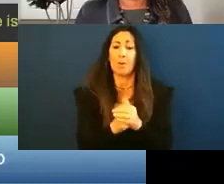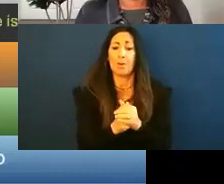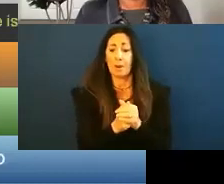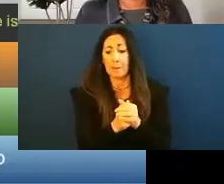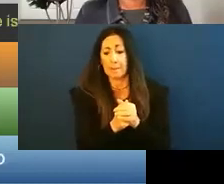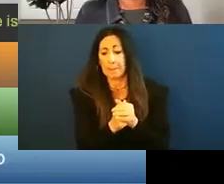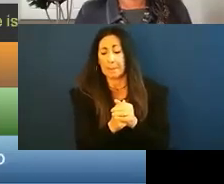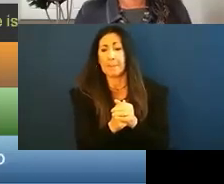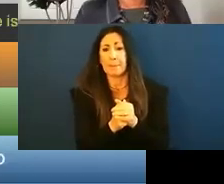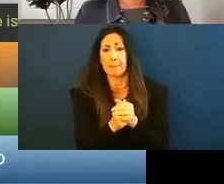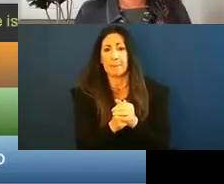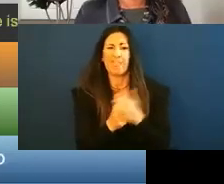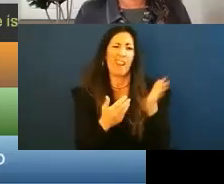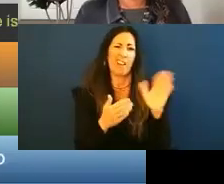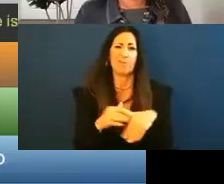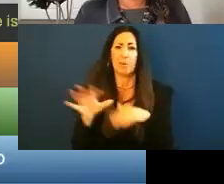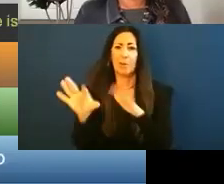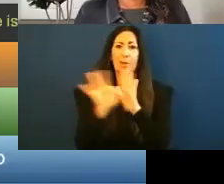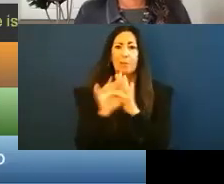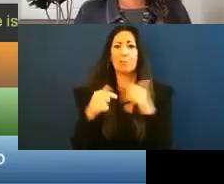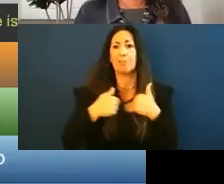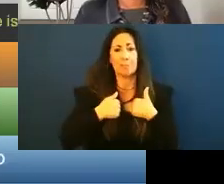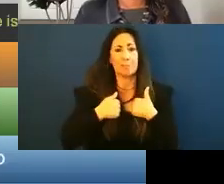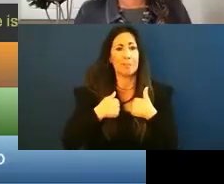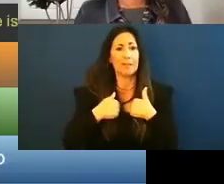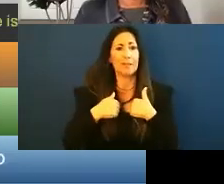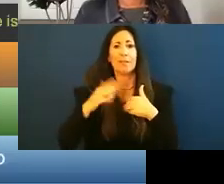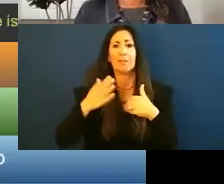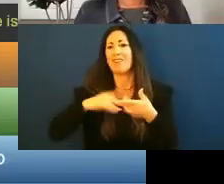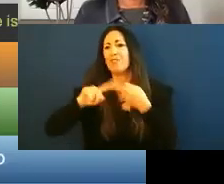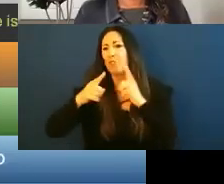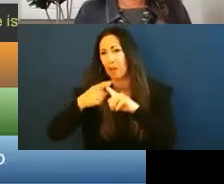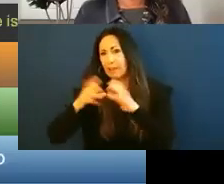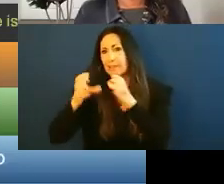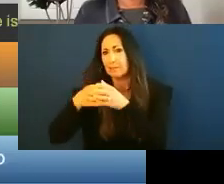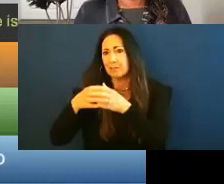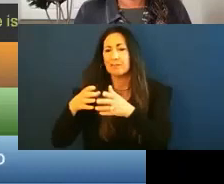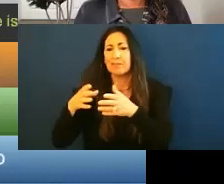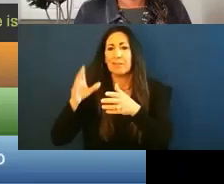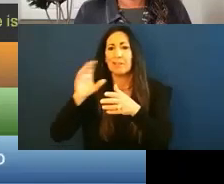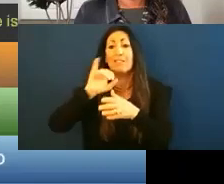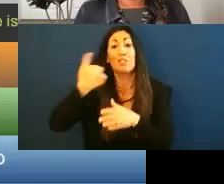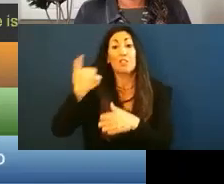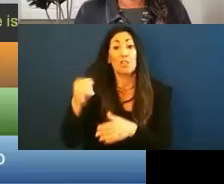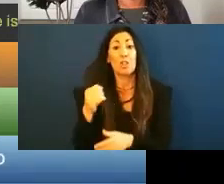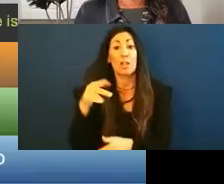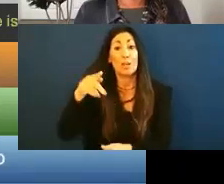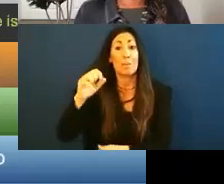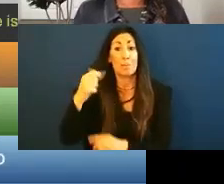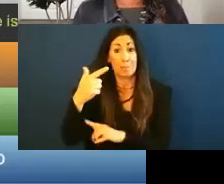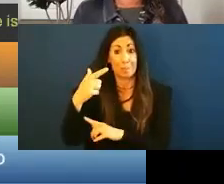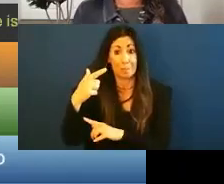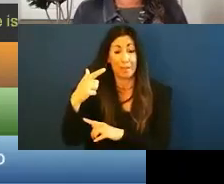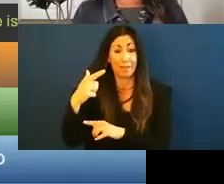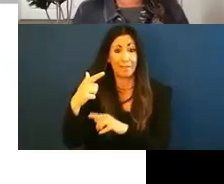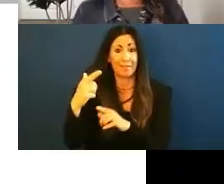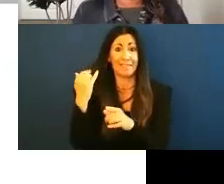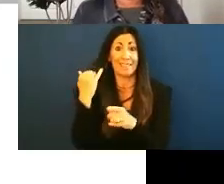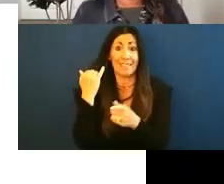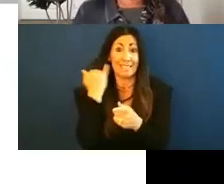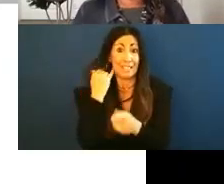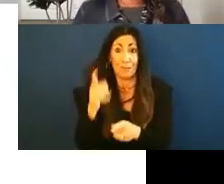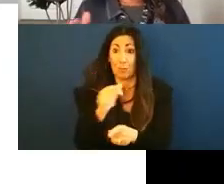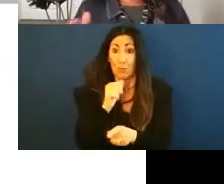a picture. I'm just going to pick this one. This is me and Jenny Lee and some friends. And this is a JPEG right there. Do you see these things? If you don't speak computer like I don't